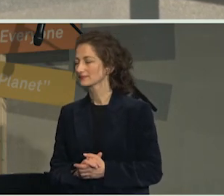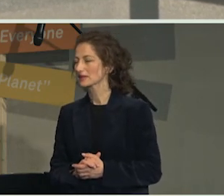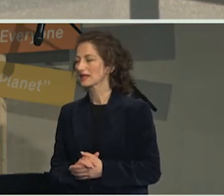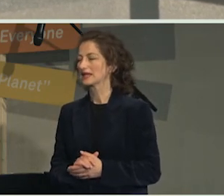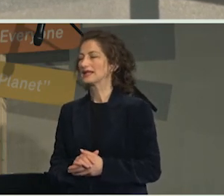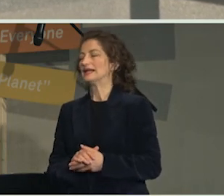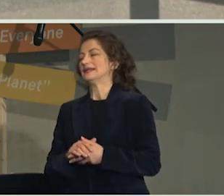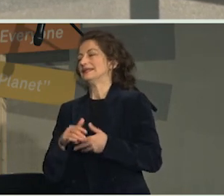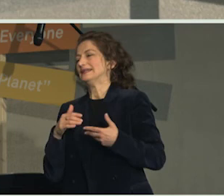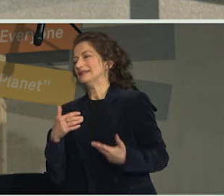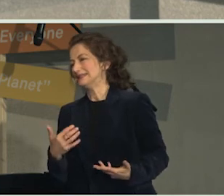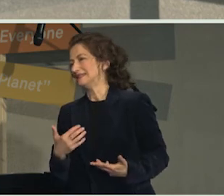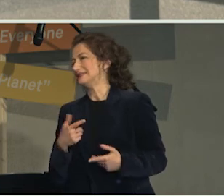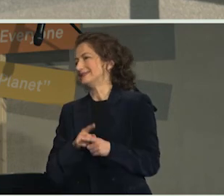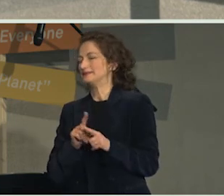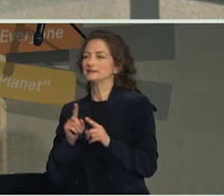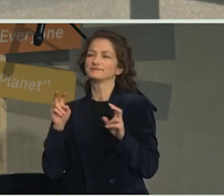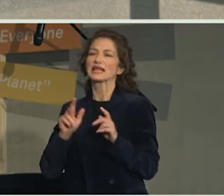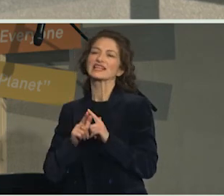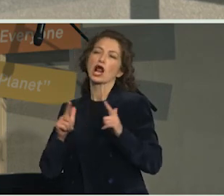to. That was